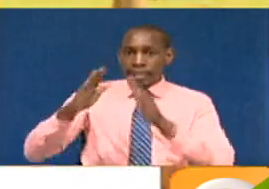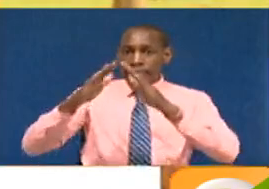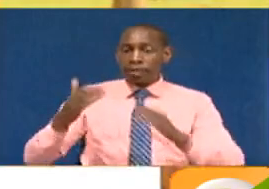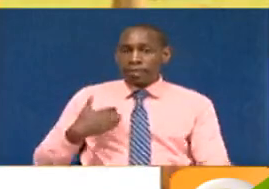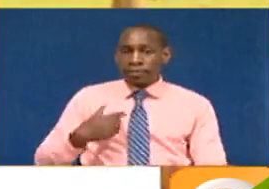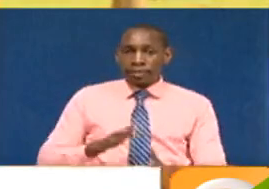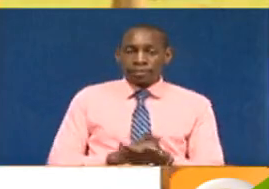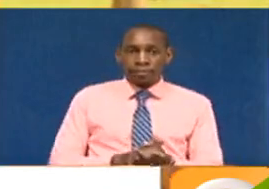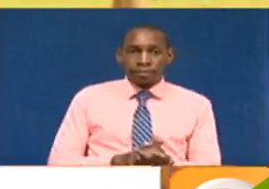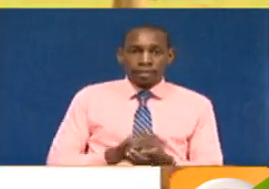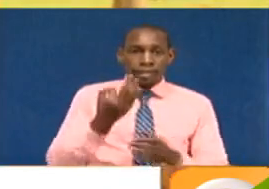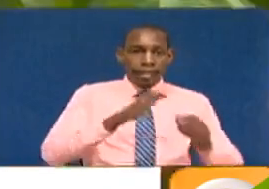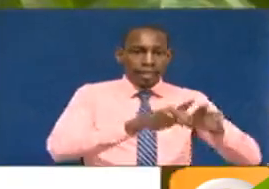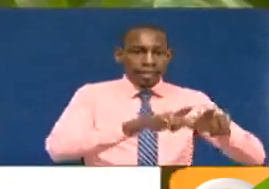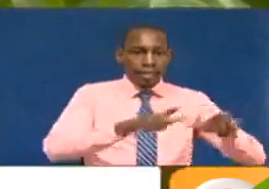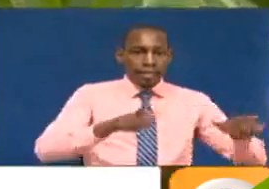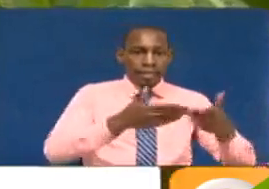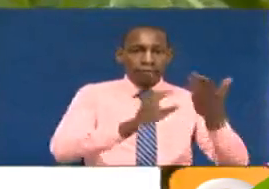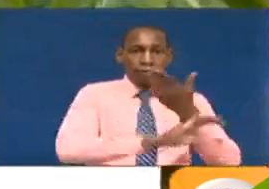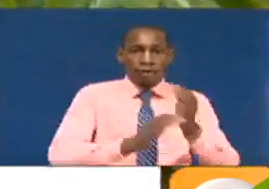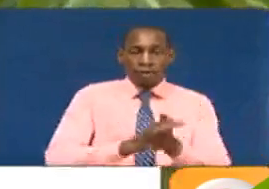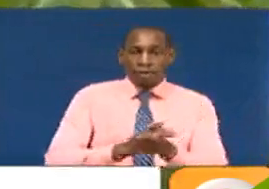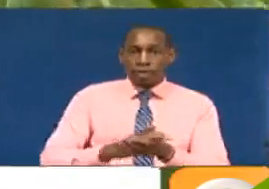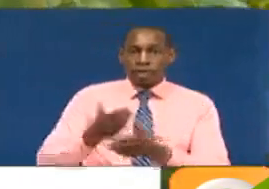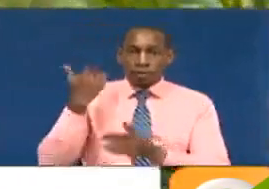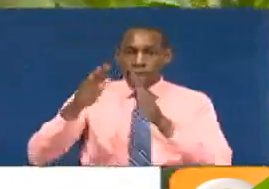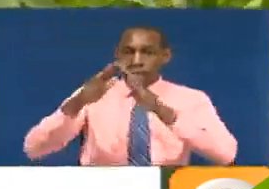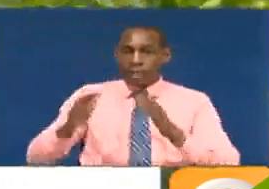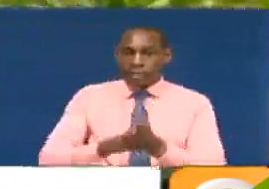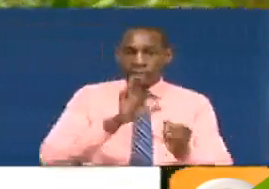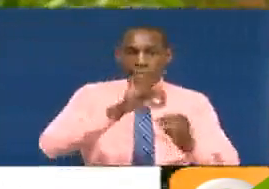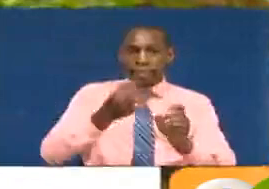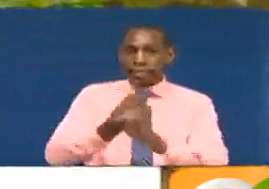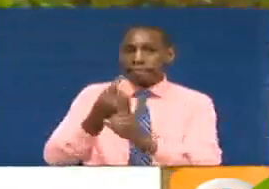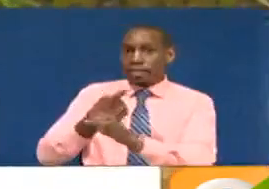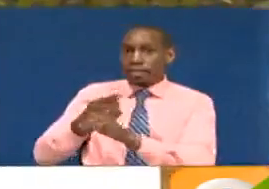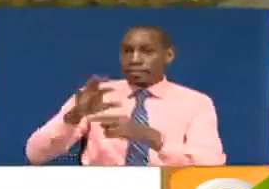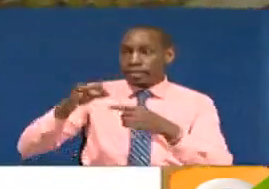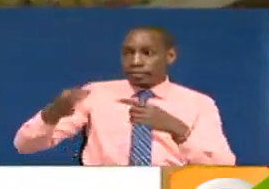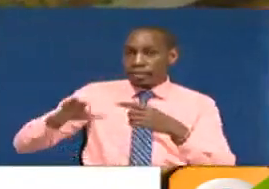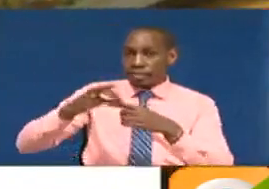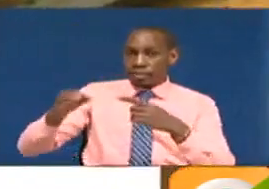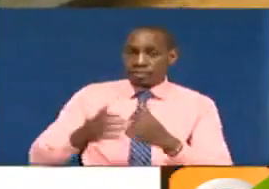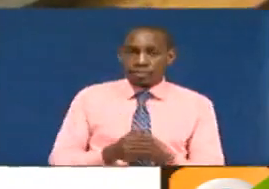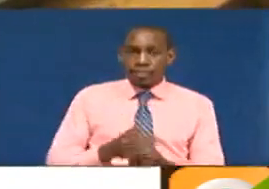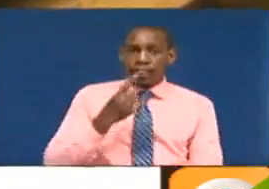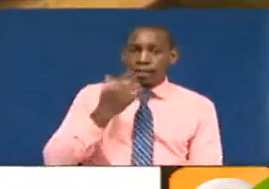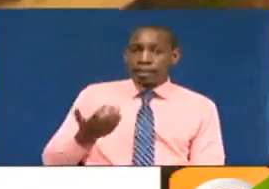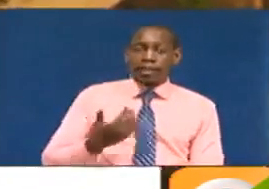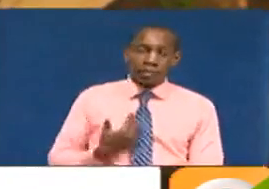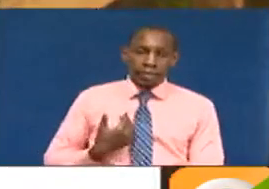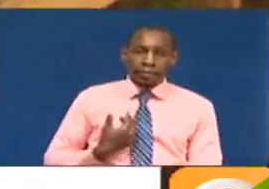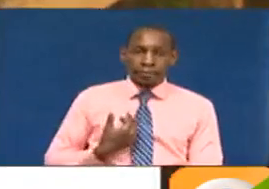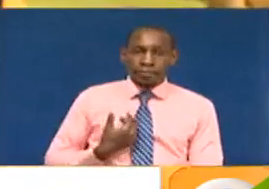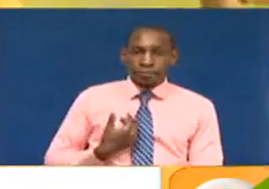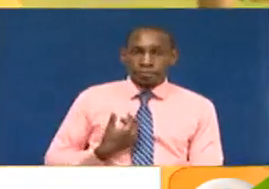have 3 branches countrywide. In these greenhouses, he propagates various types of vegetables. We have tomatoes, we